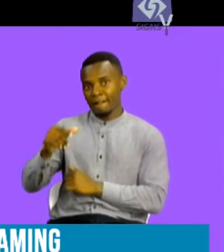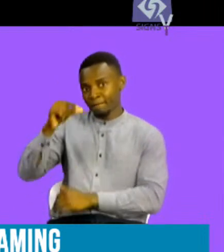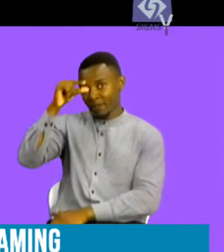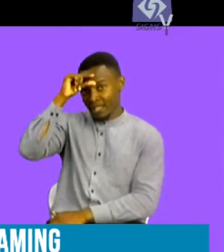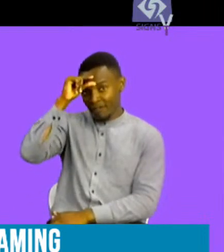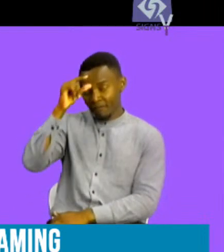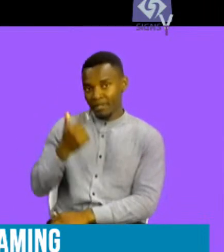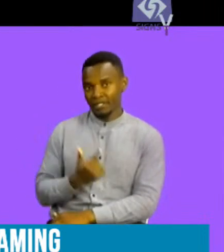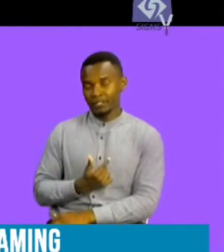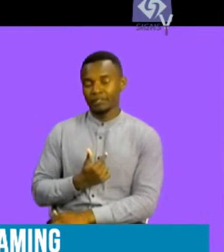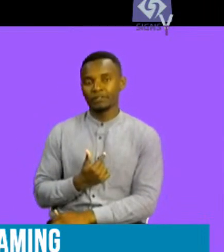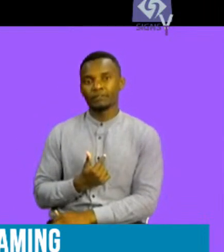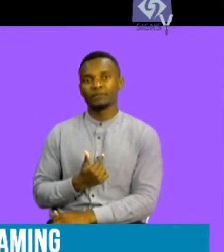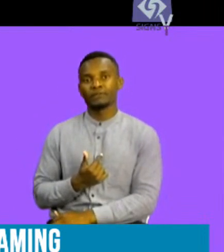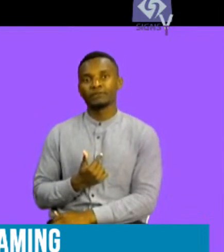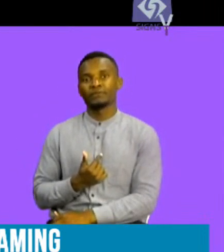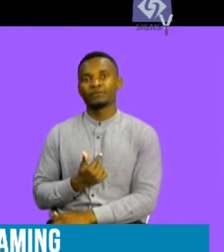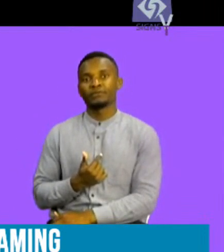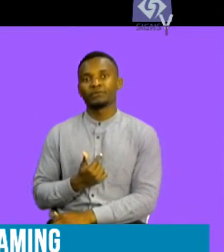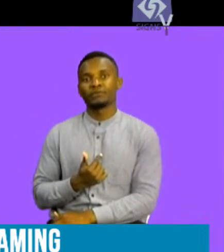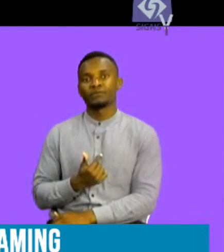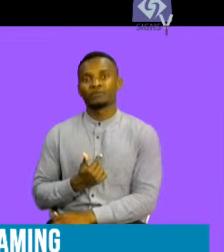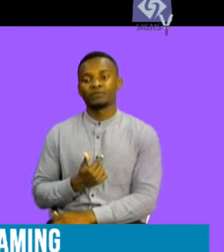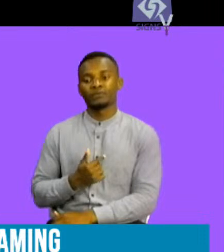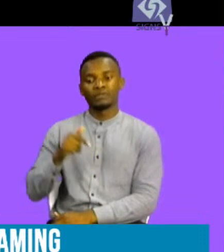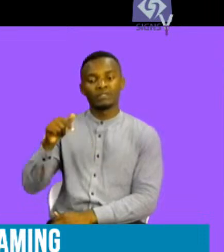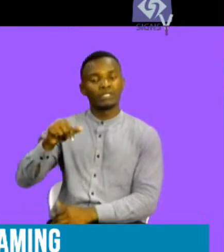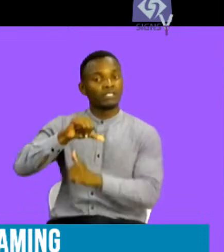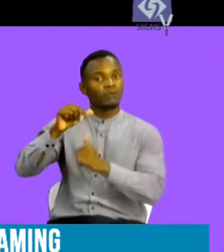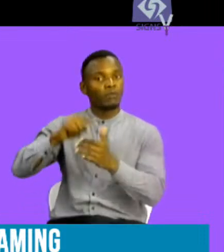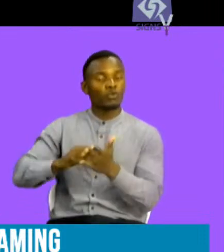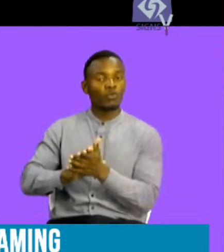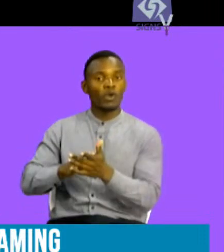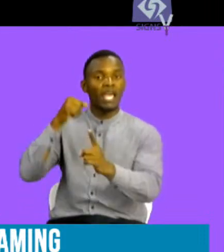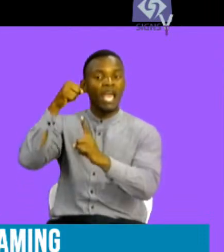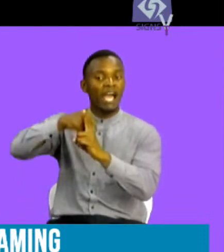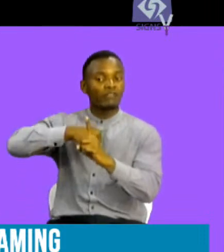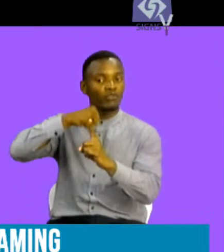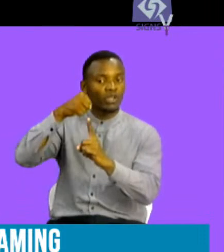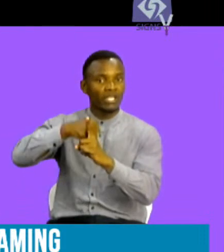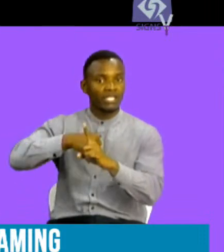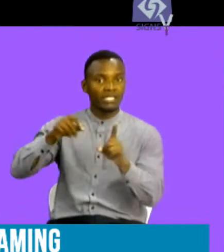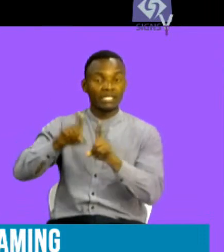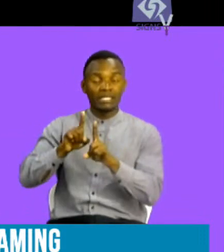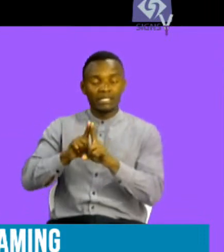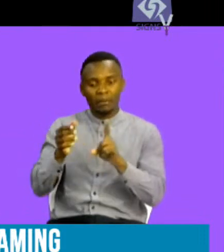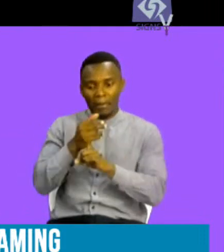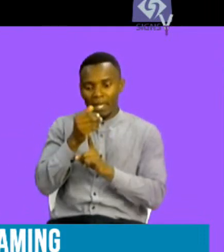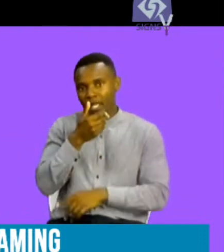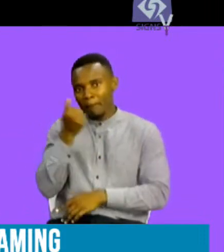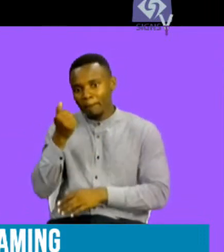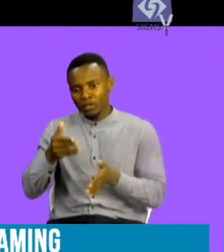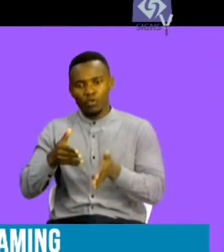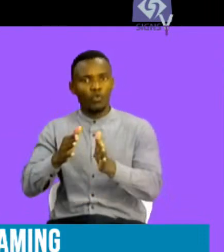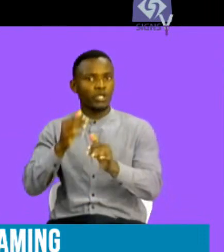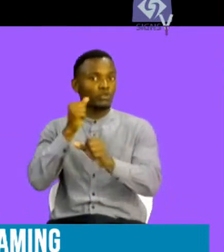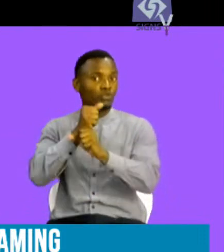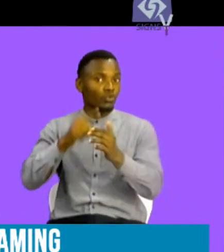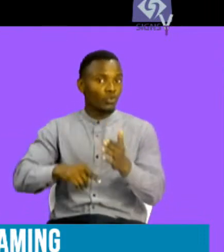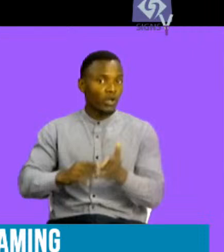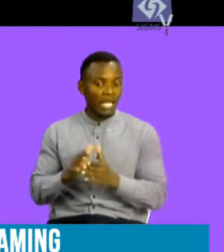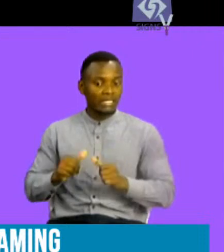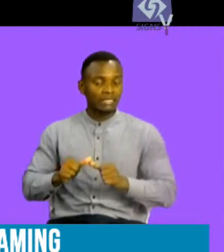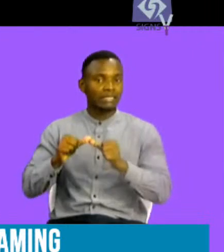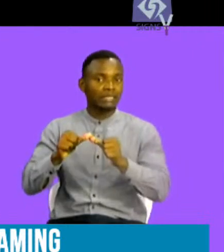government. It's just a matter of advocating and looking for better ways to sustain the